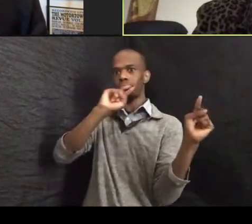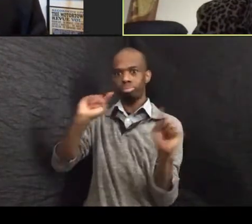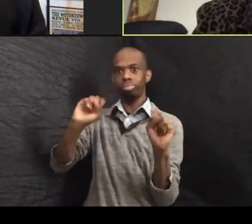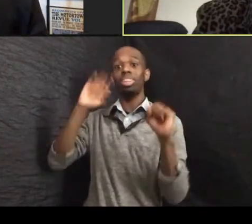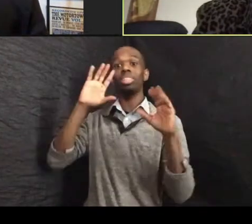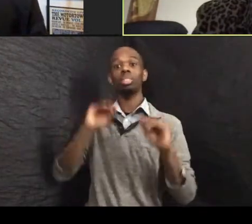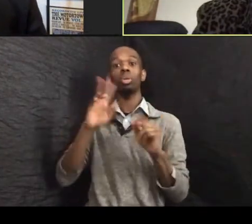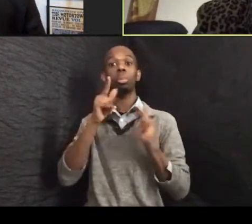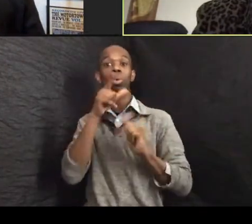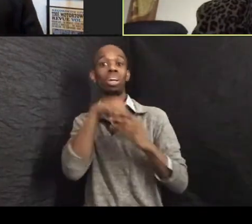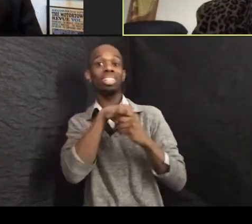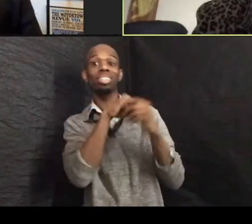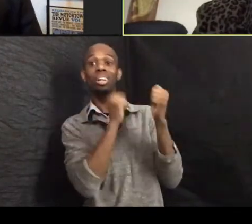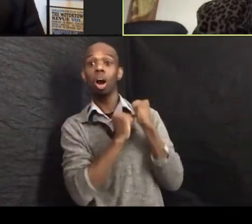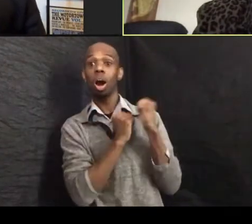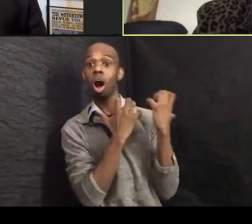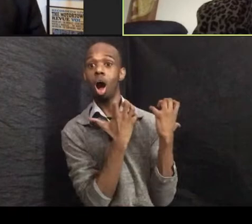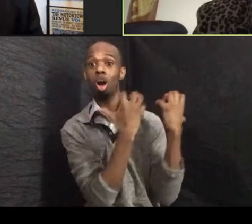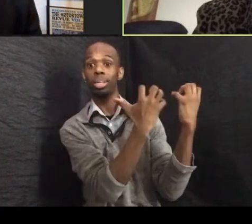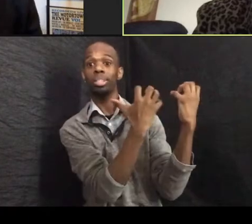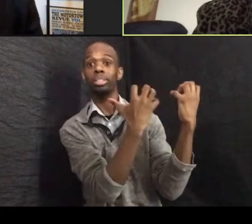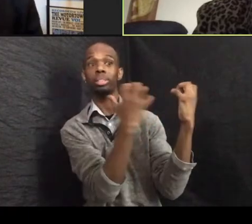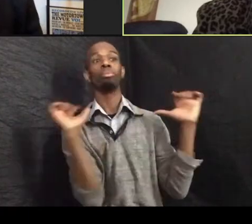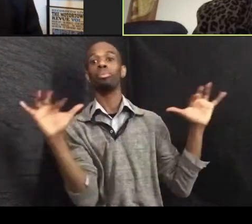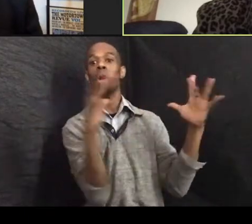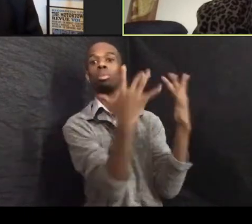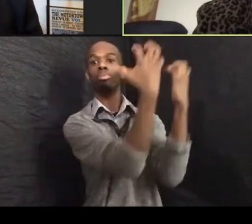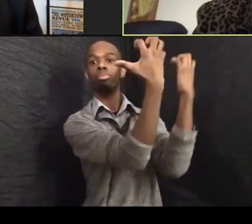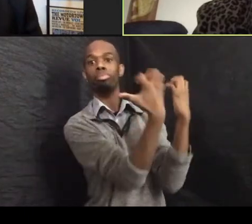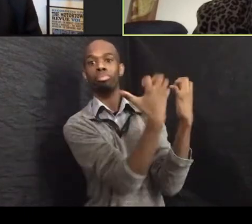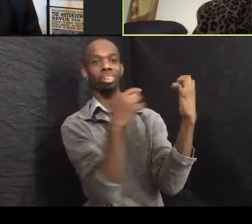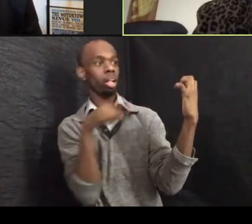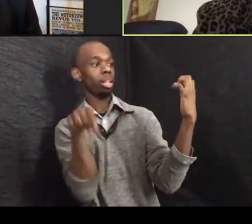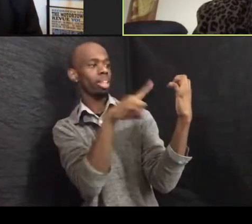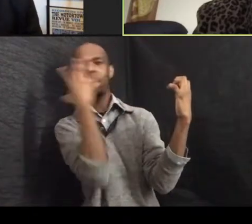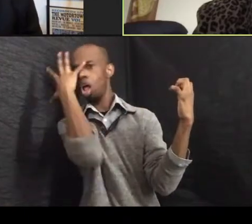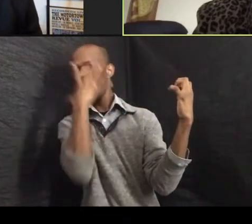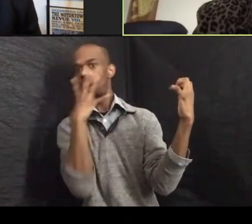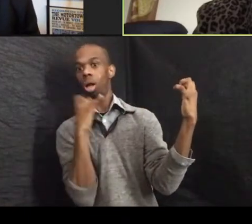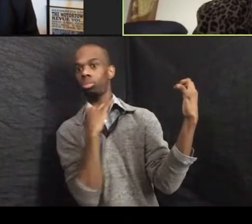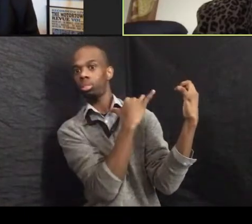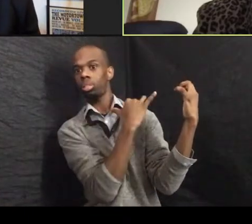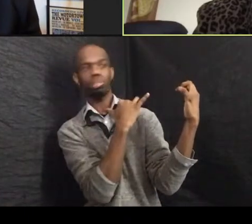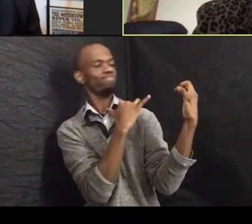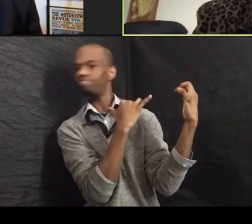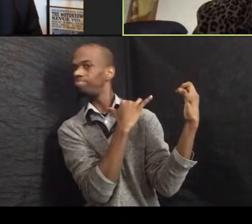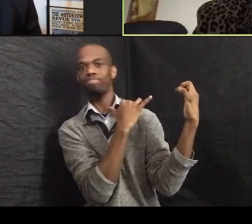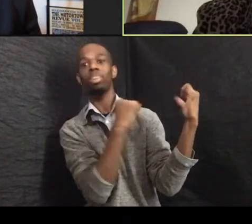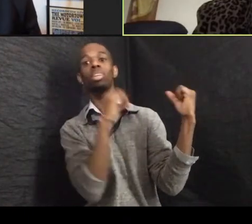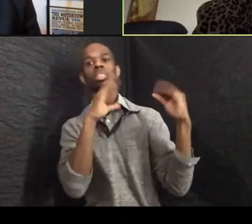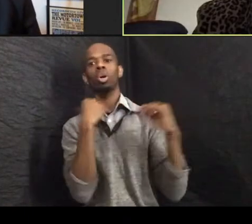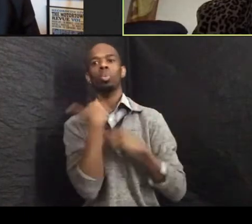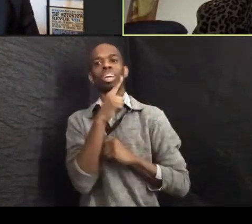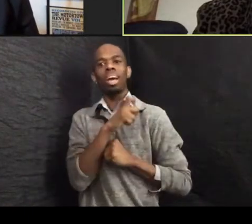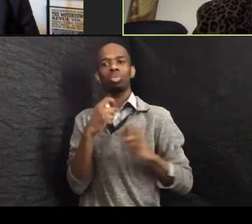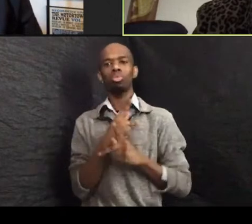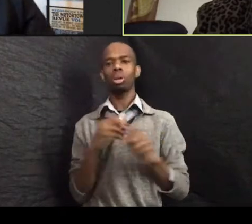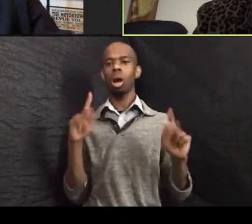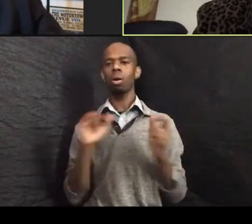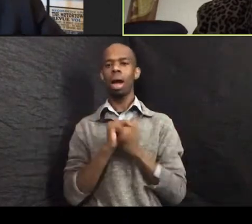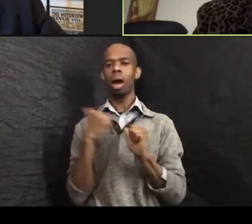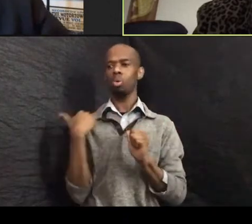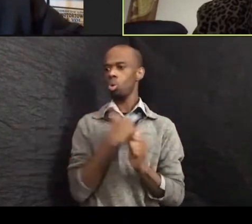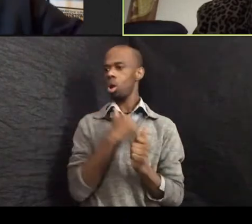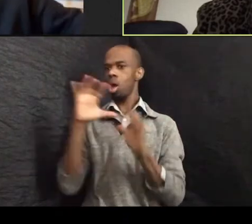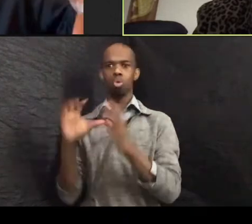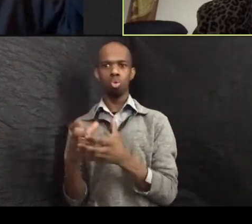like us. Right. So we as a cast had to then figure out how to come together as truly as a unit to fight that system. Yeah. I also was